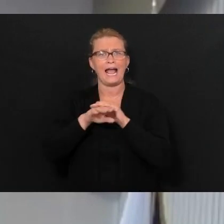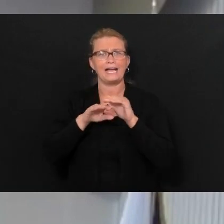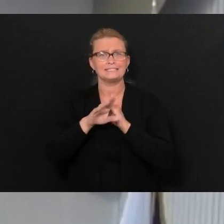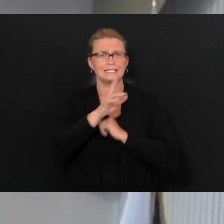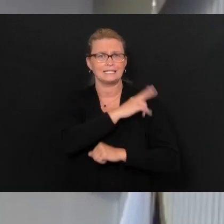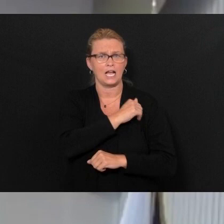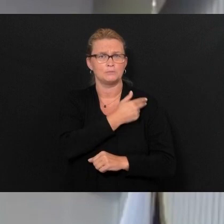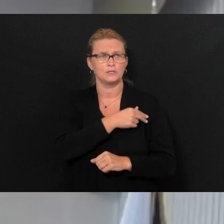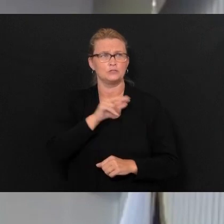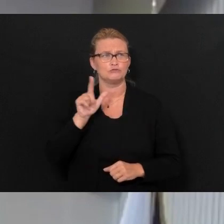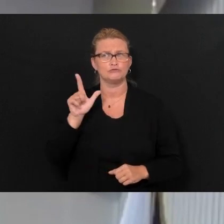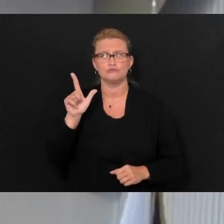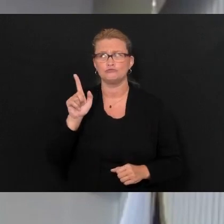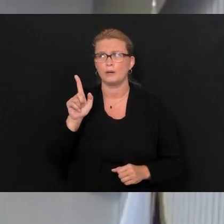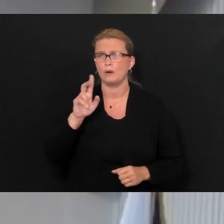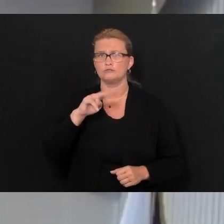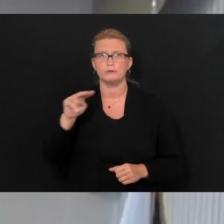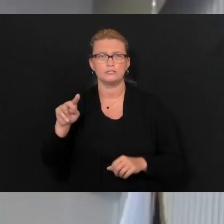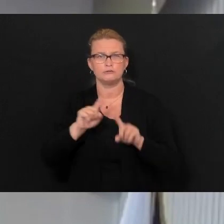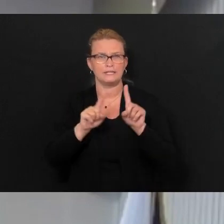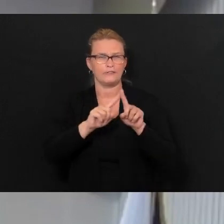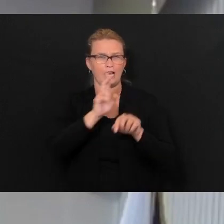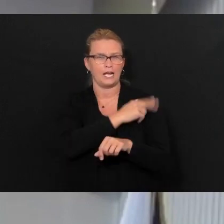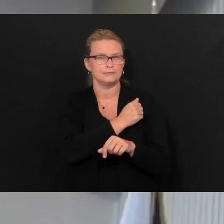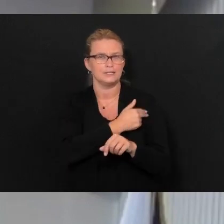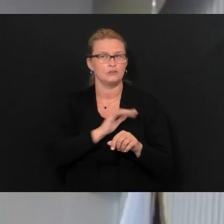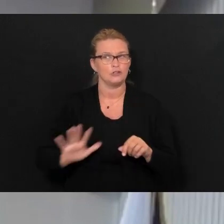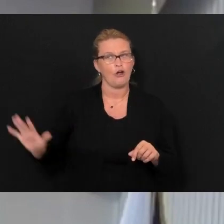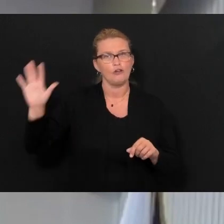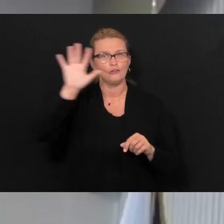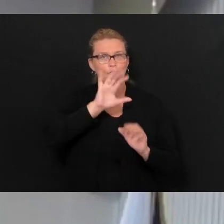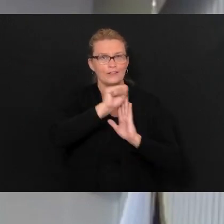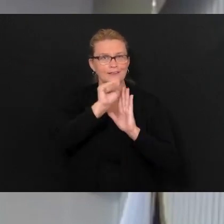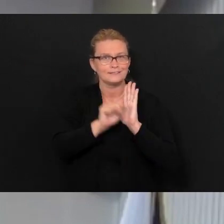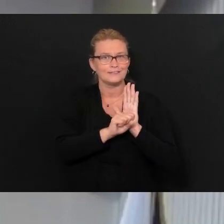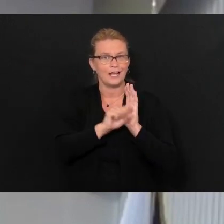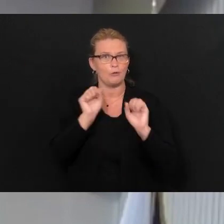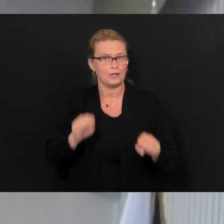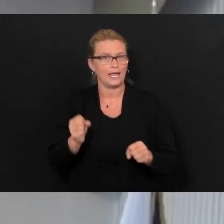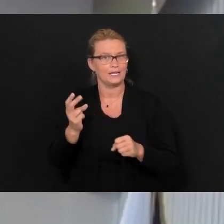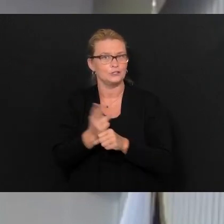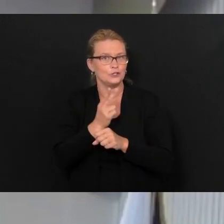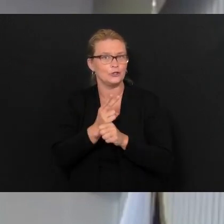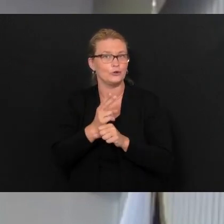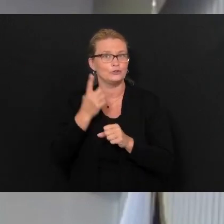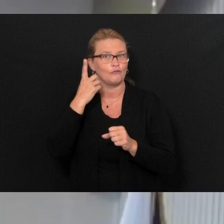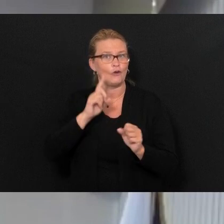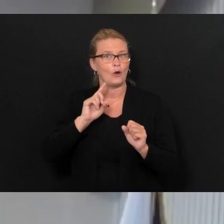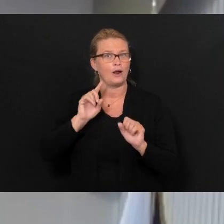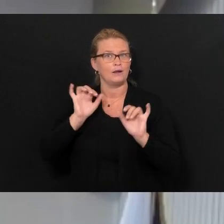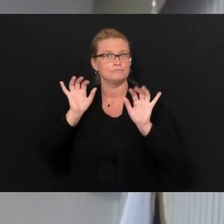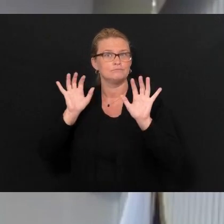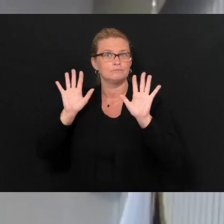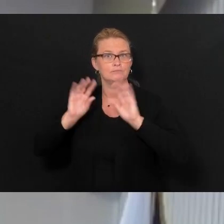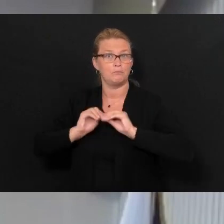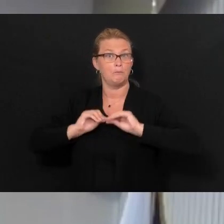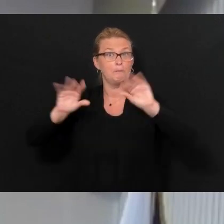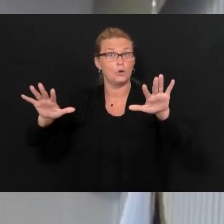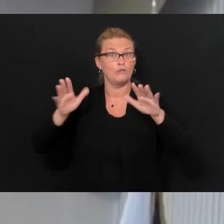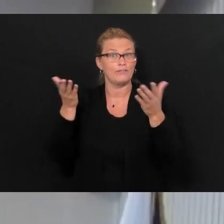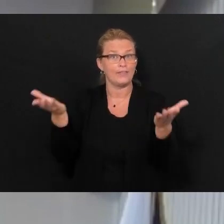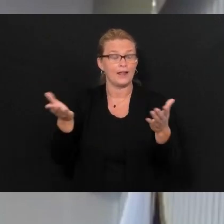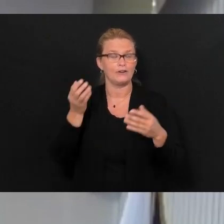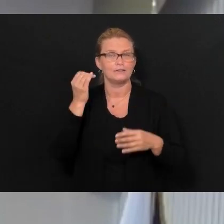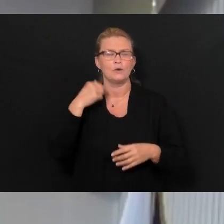21, 22 of those that we can use as additional capacity should that need arise. So we're really